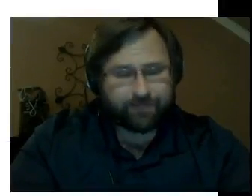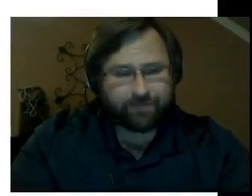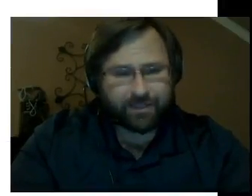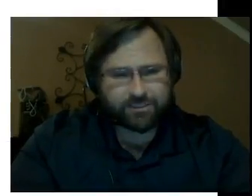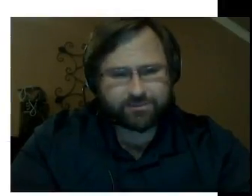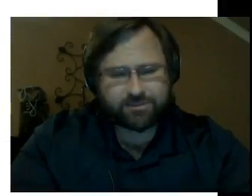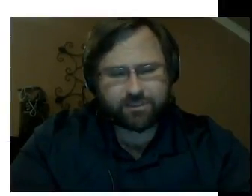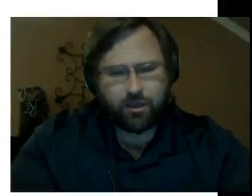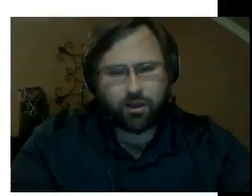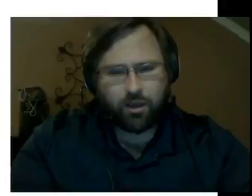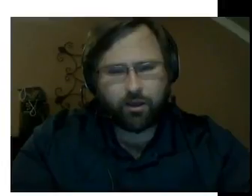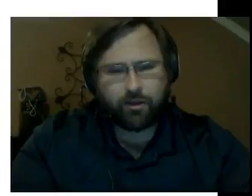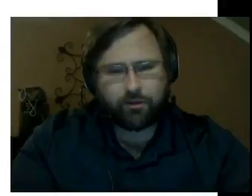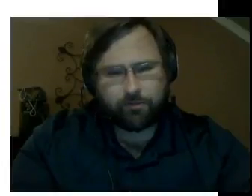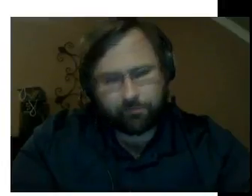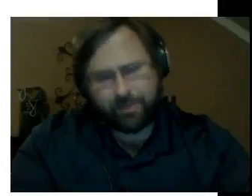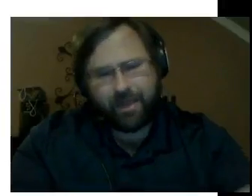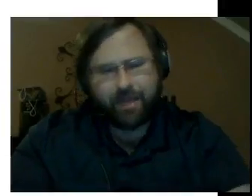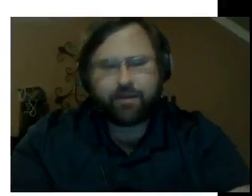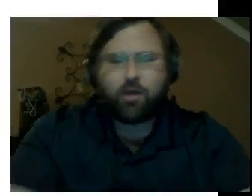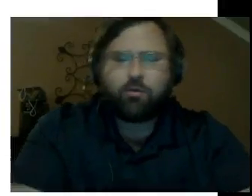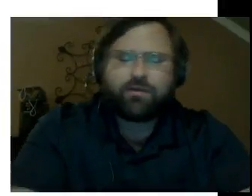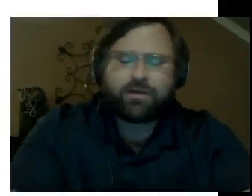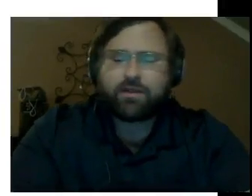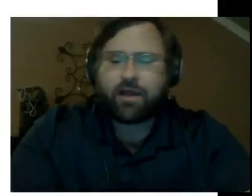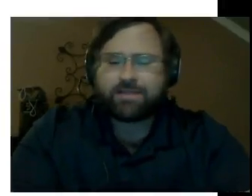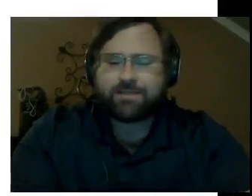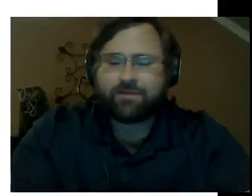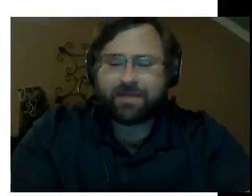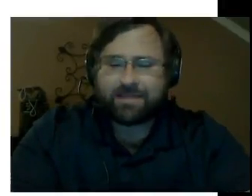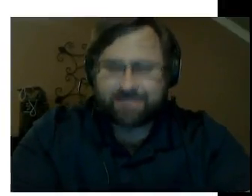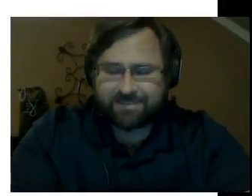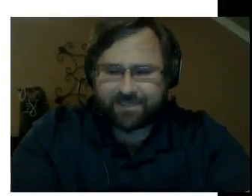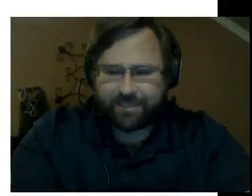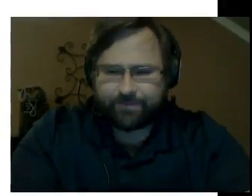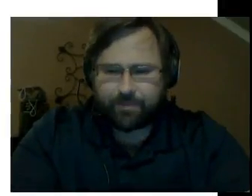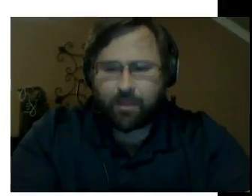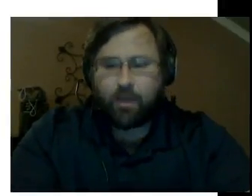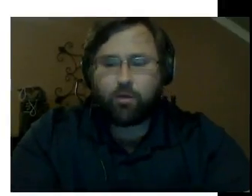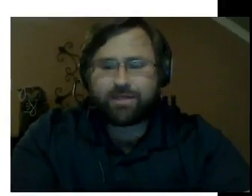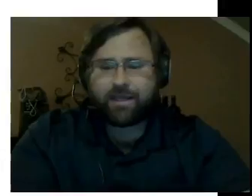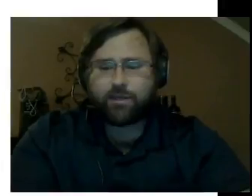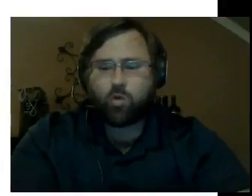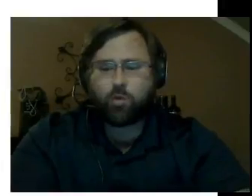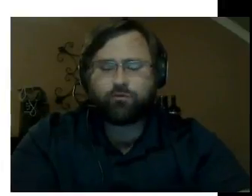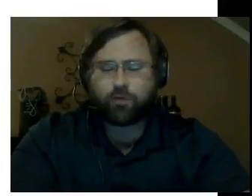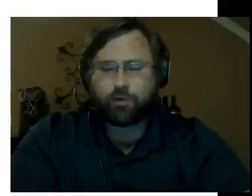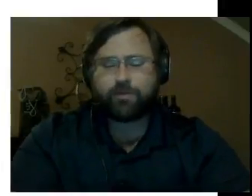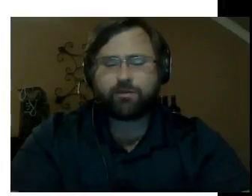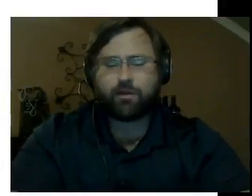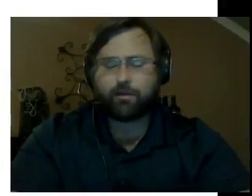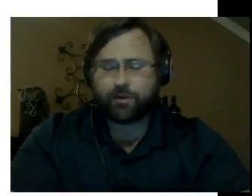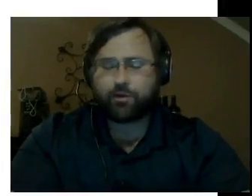Movement inflections begin with the concept of intensity. We can take a normal